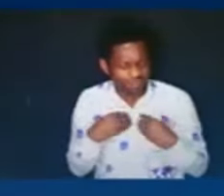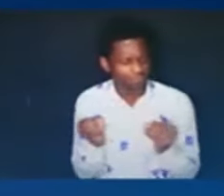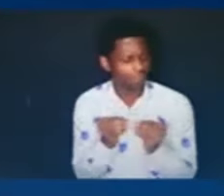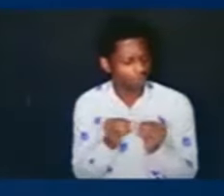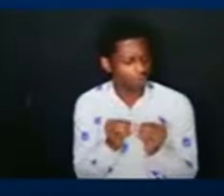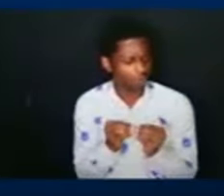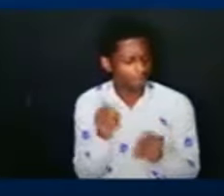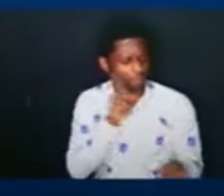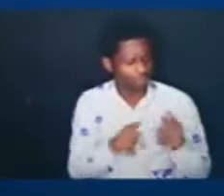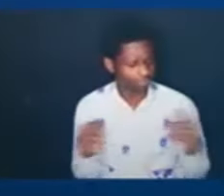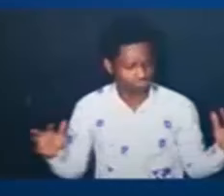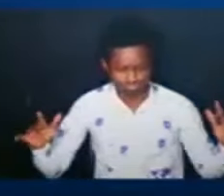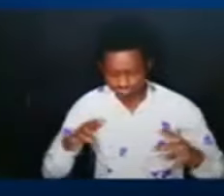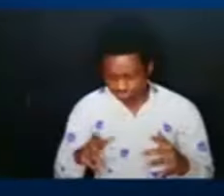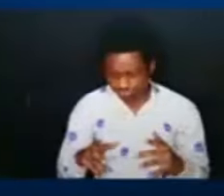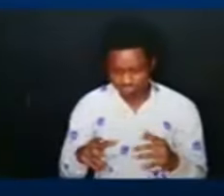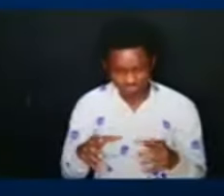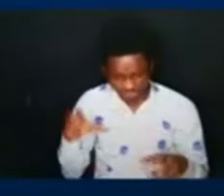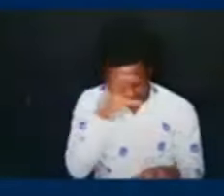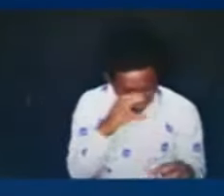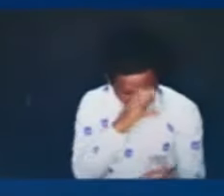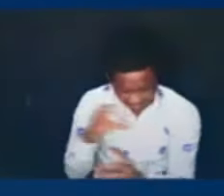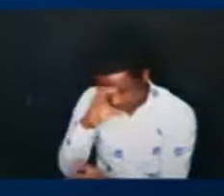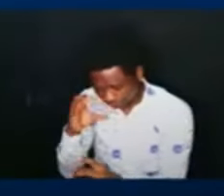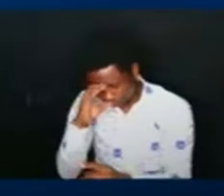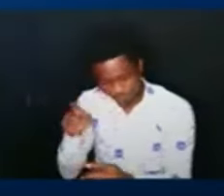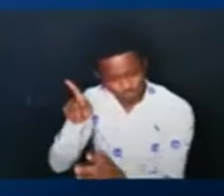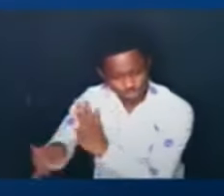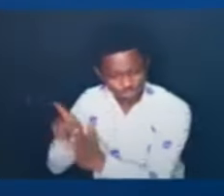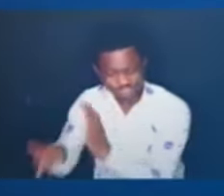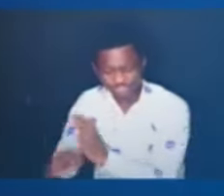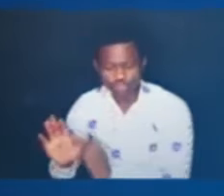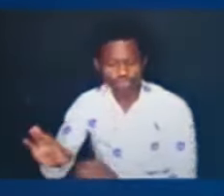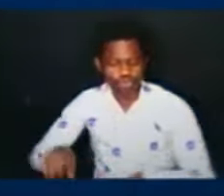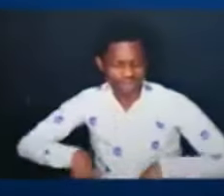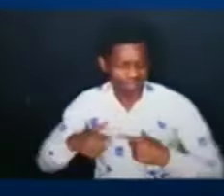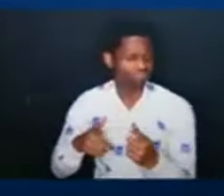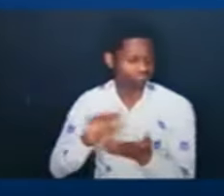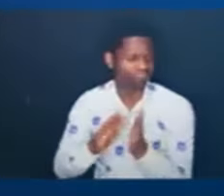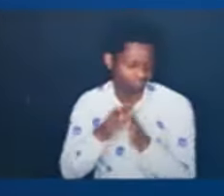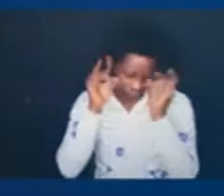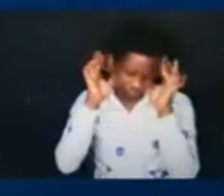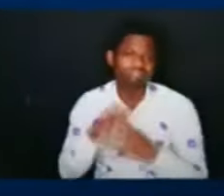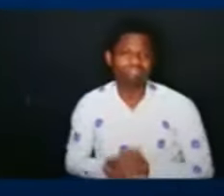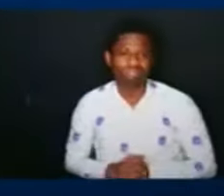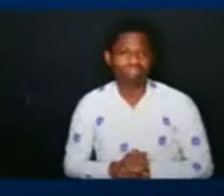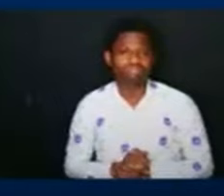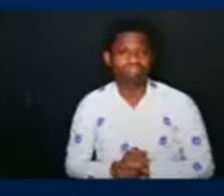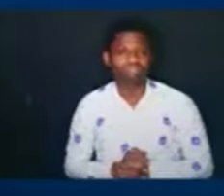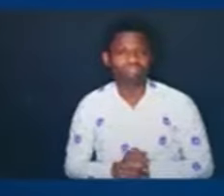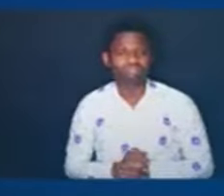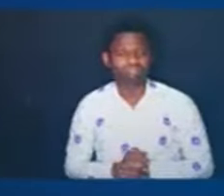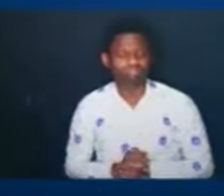hatred is worrying. Nipa etumi ye no metia yen ebi nso etumi tan yen na wo hwe nipa wan kasa bochenku aboa